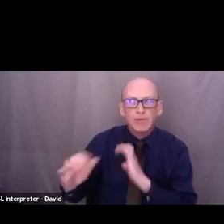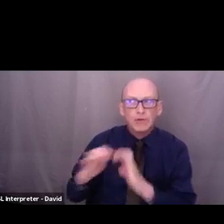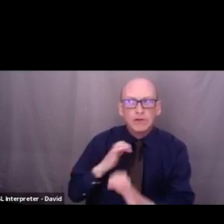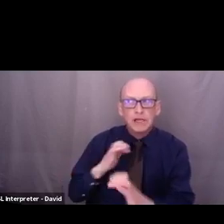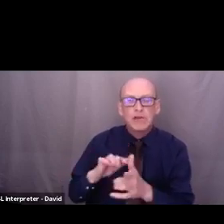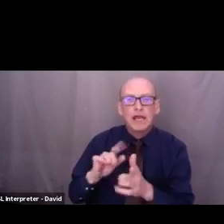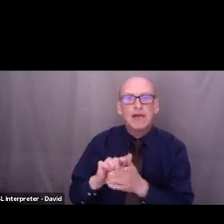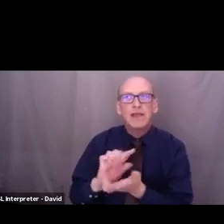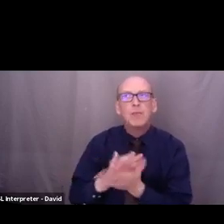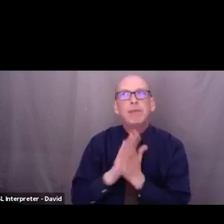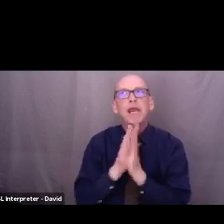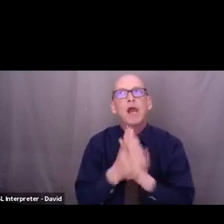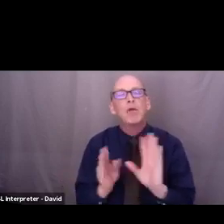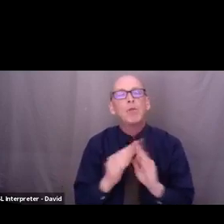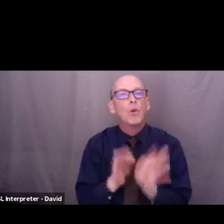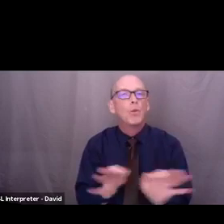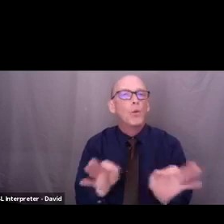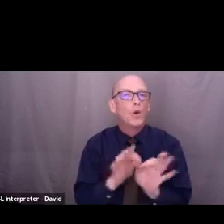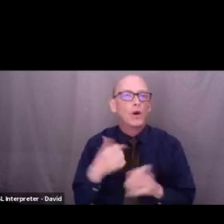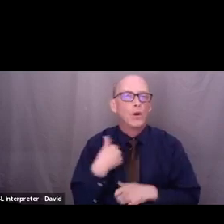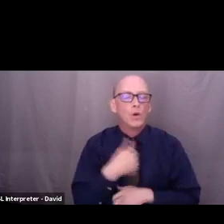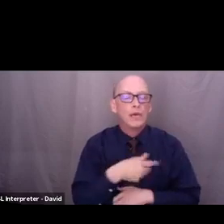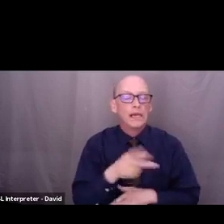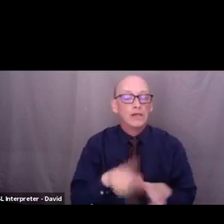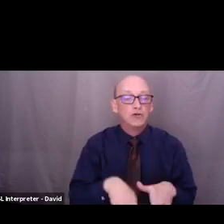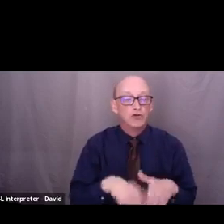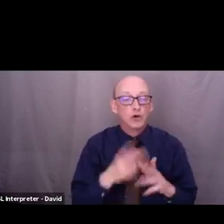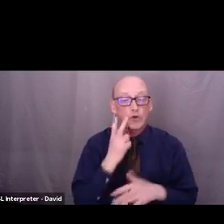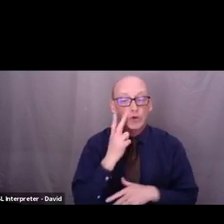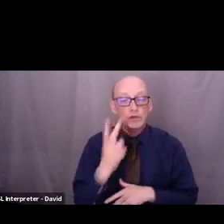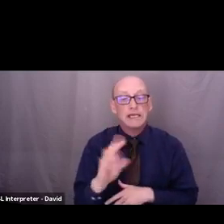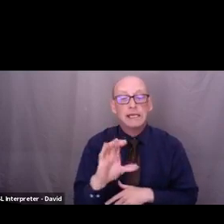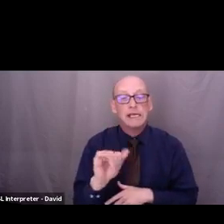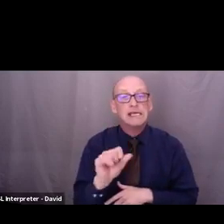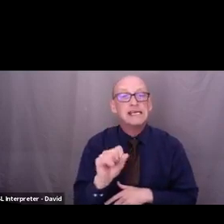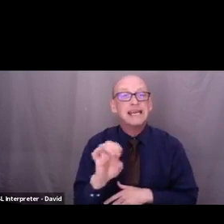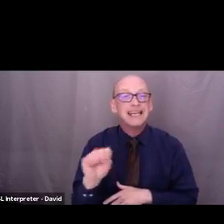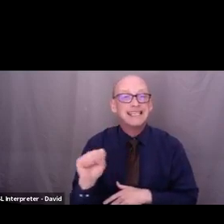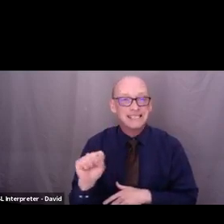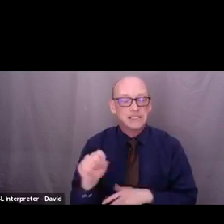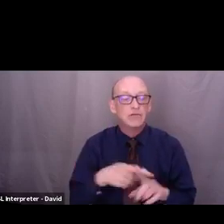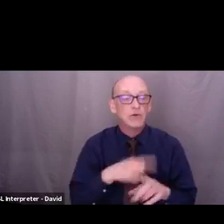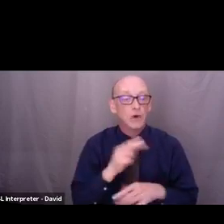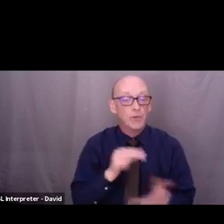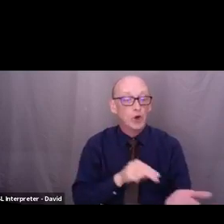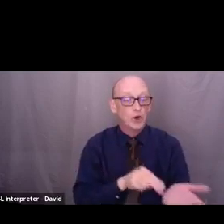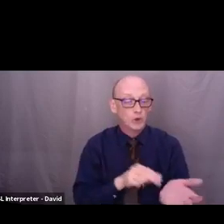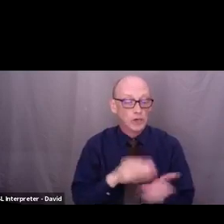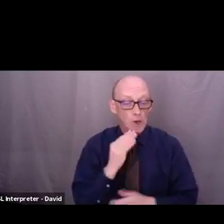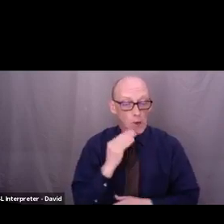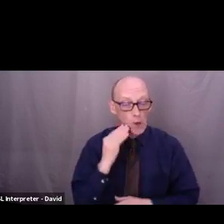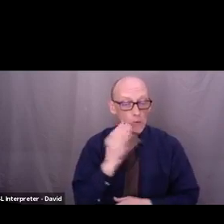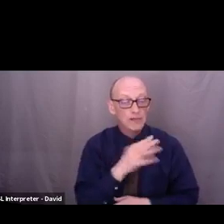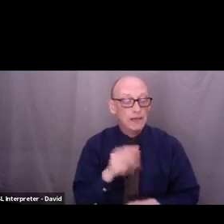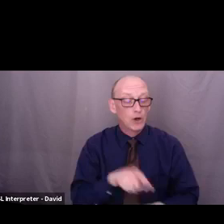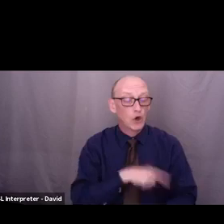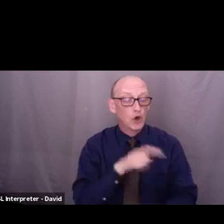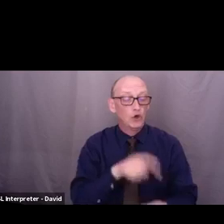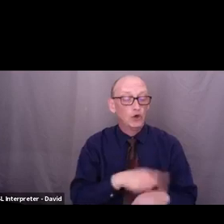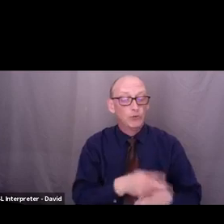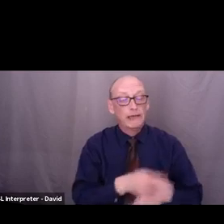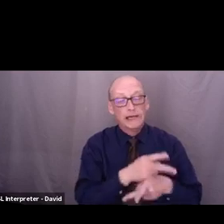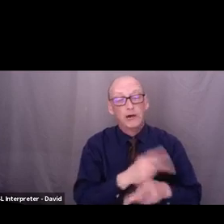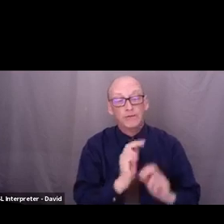more critical as we started seeing cases over the weeks at these nursing homes and long-term care facilities. And it was so important then to